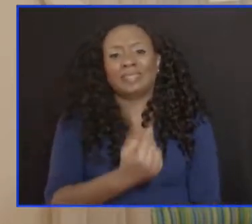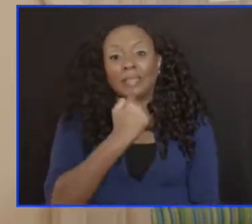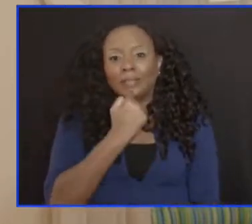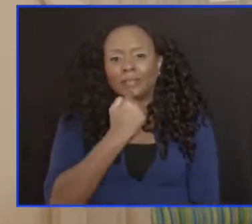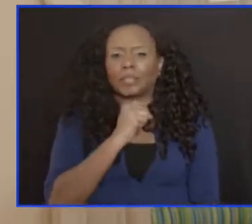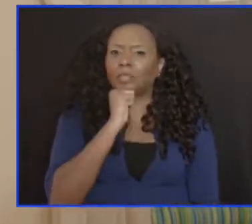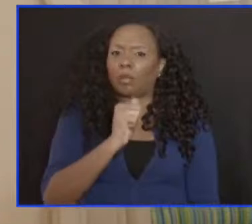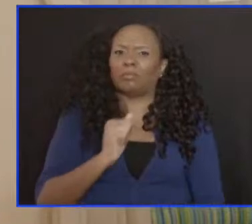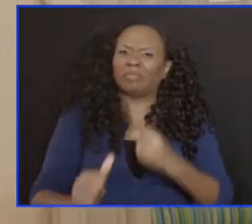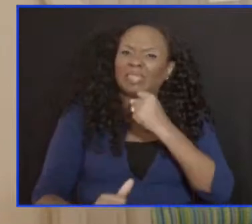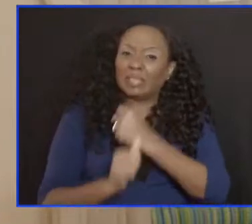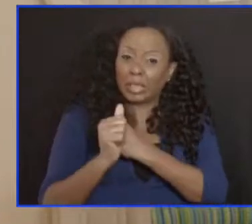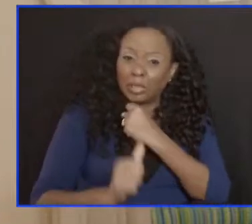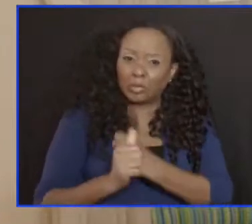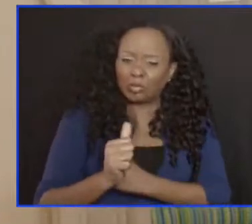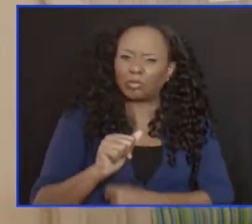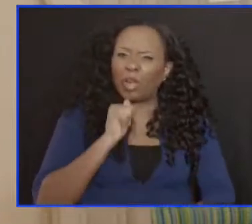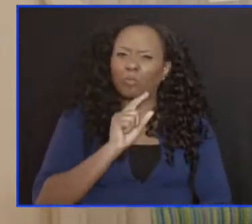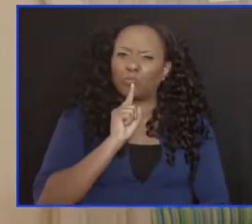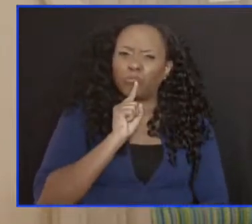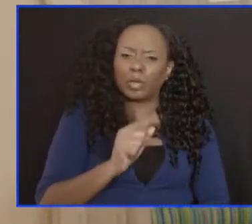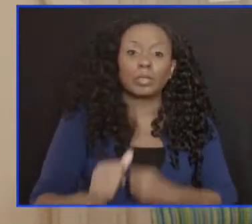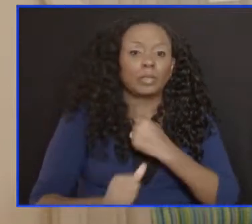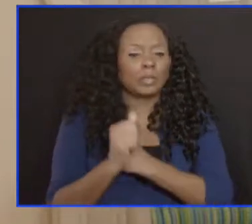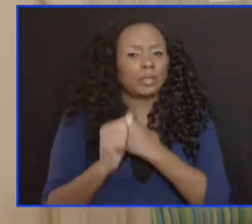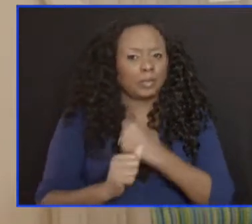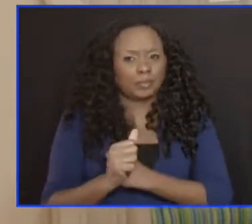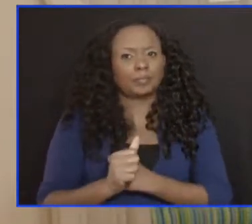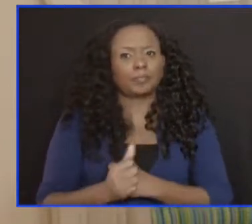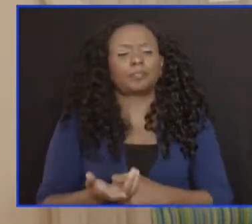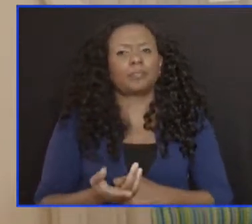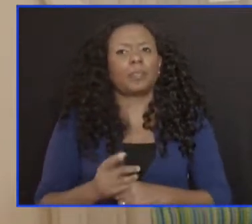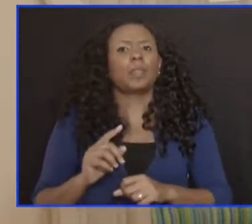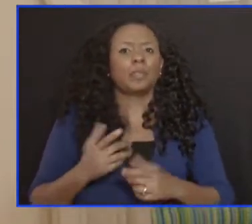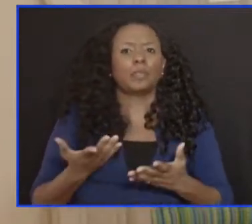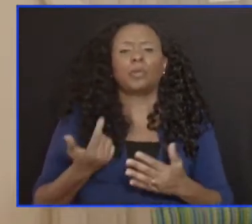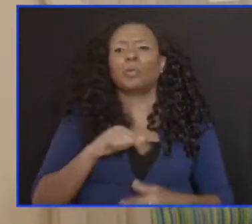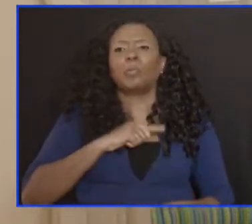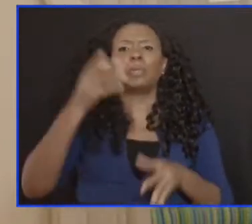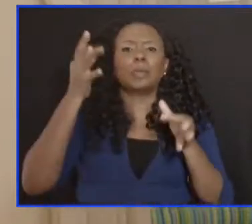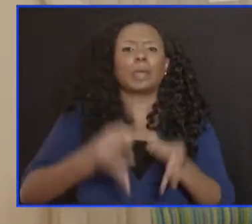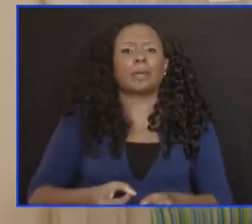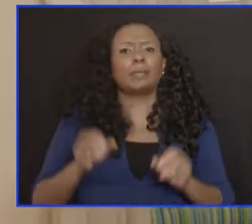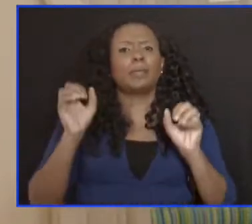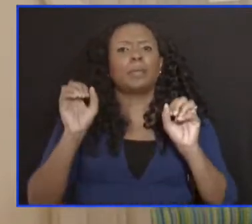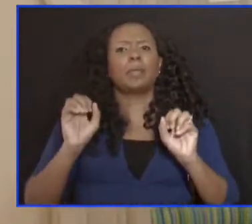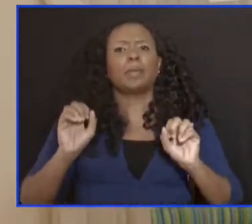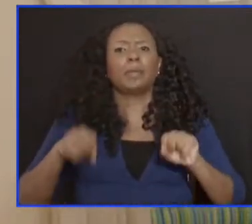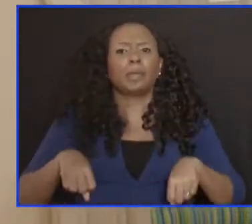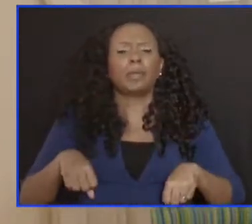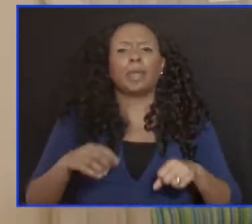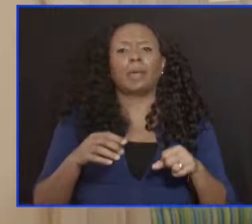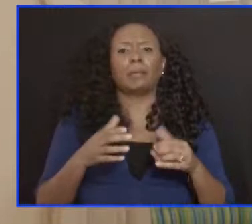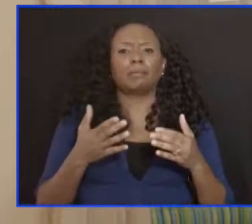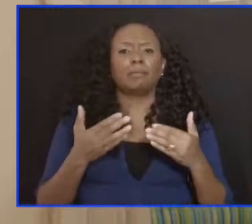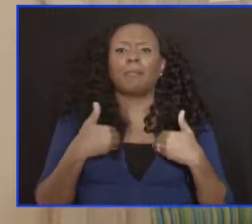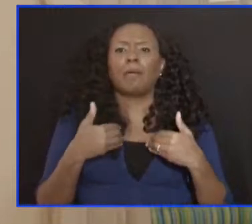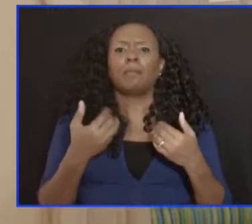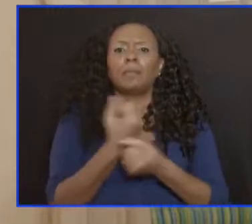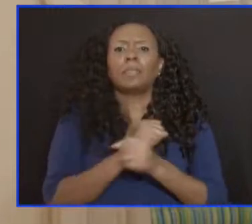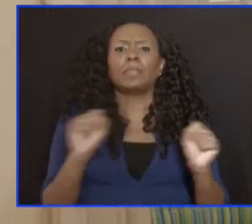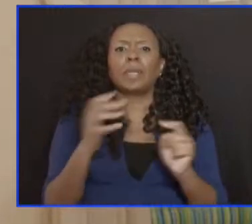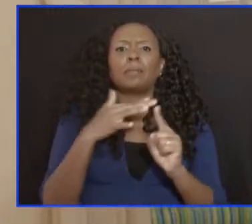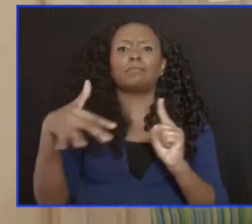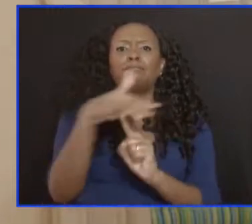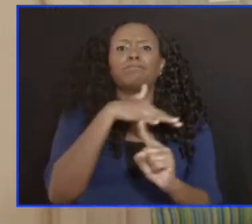is why we said this is something that we can do and we can do it safely. Now, please appreciate that there are many other measures